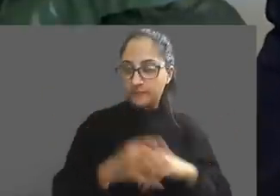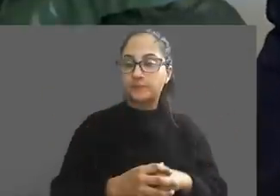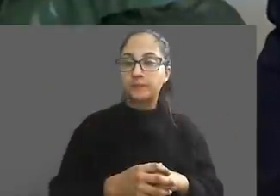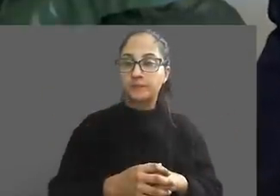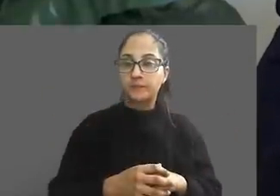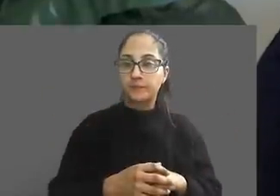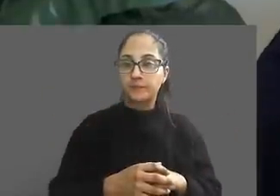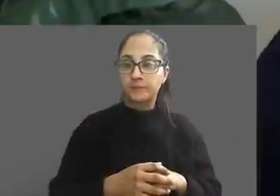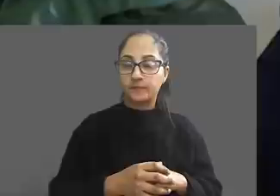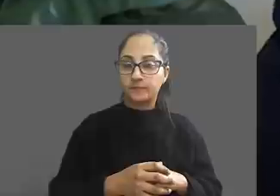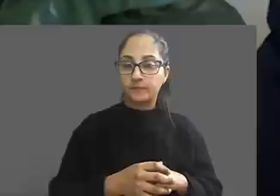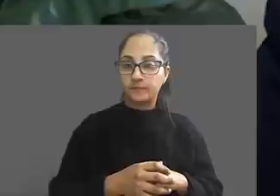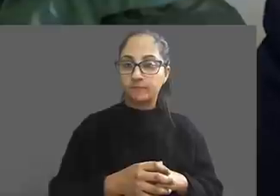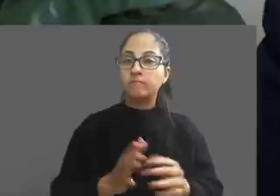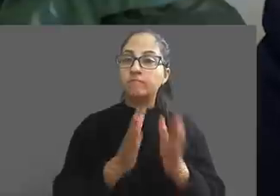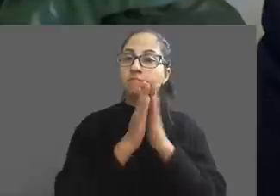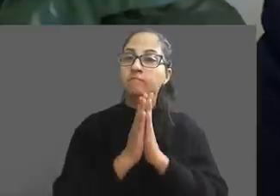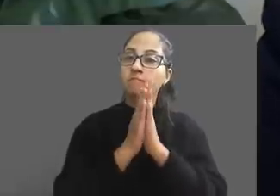is tested.